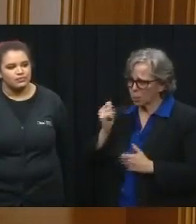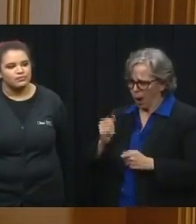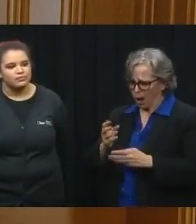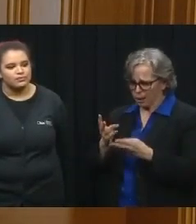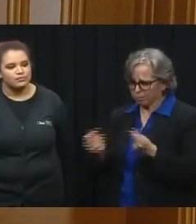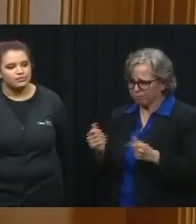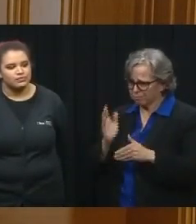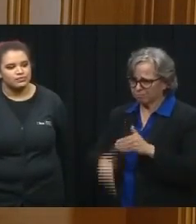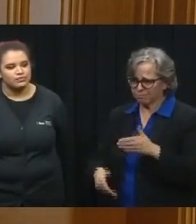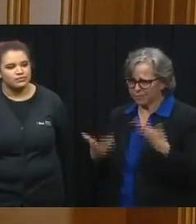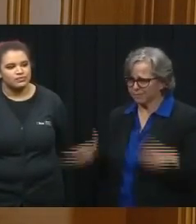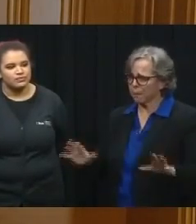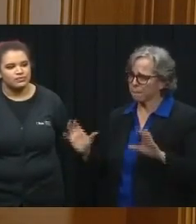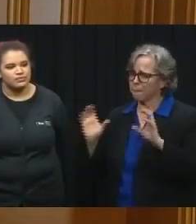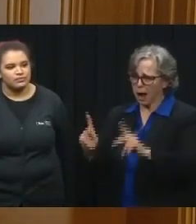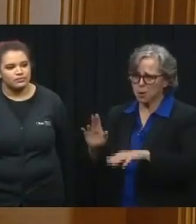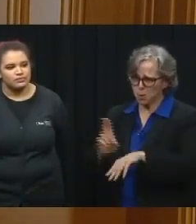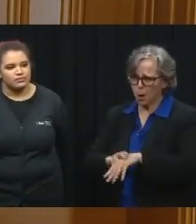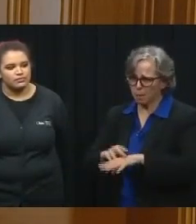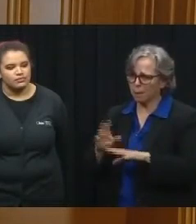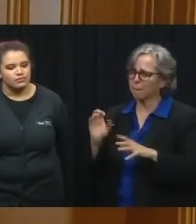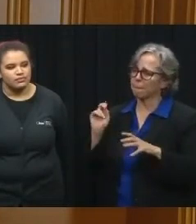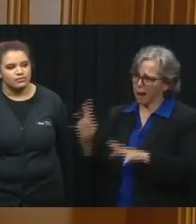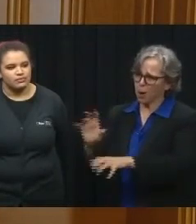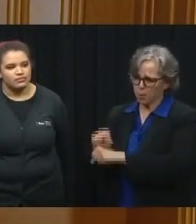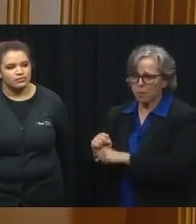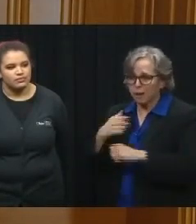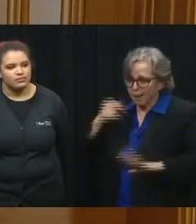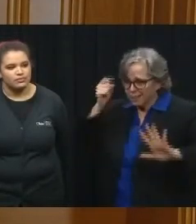normal and to get people to work. I